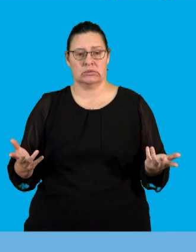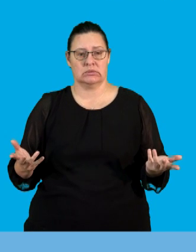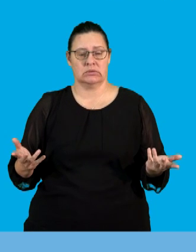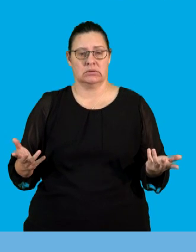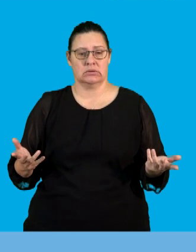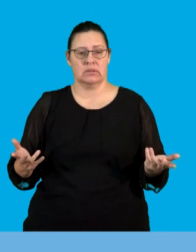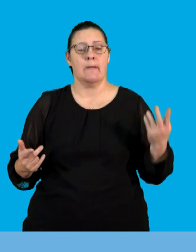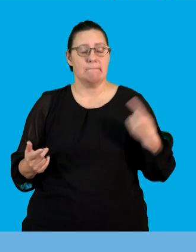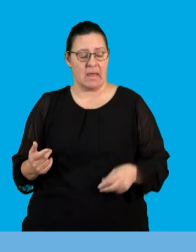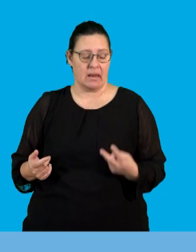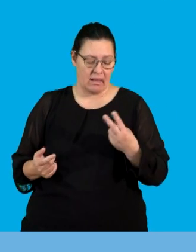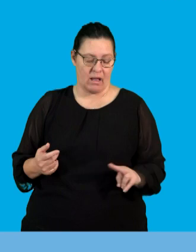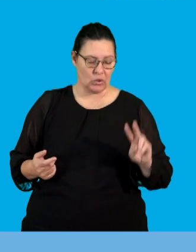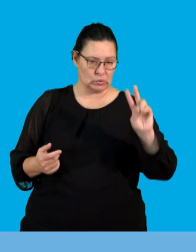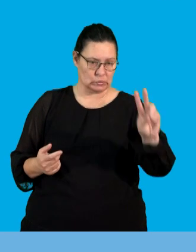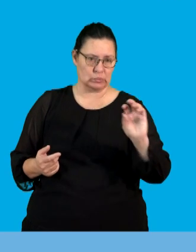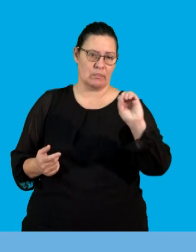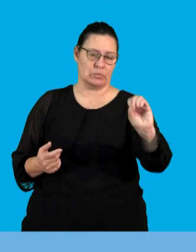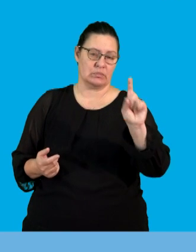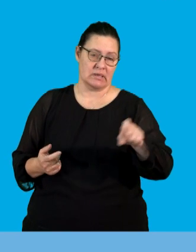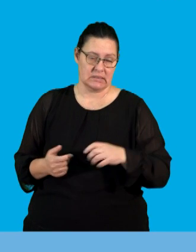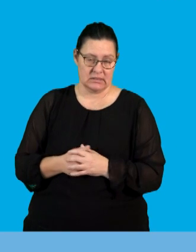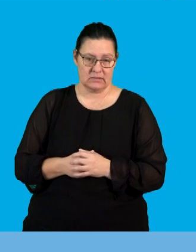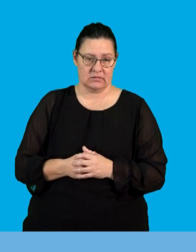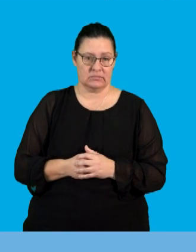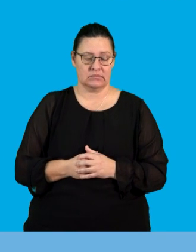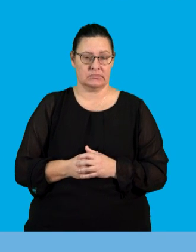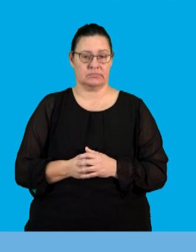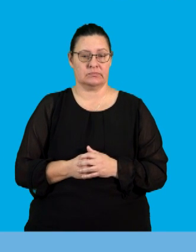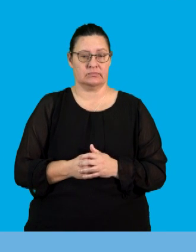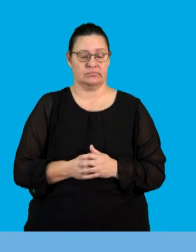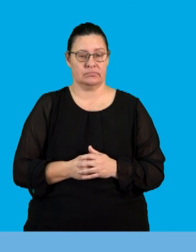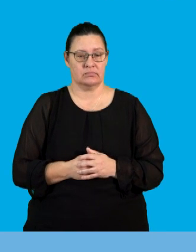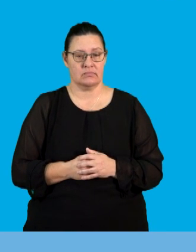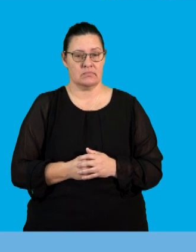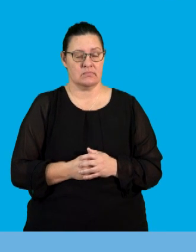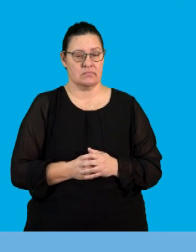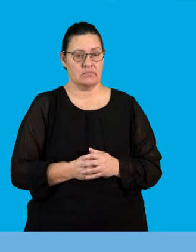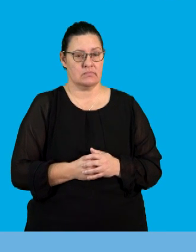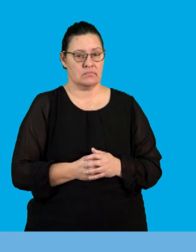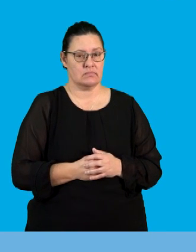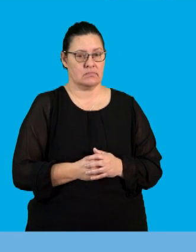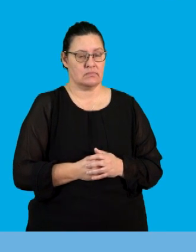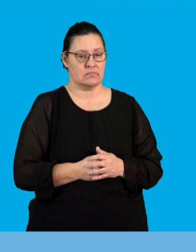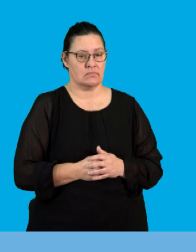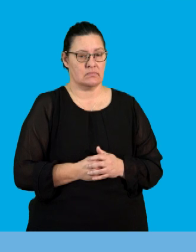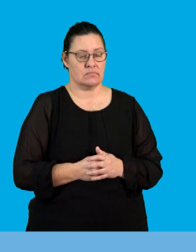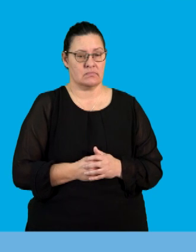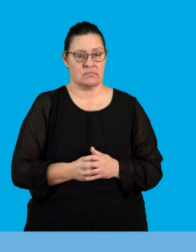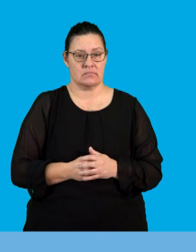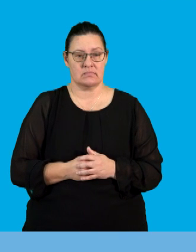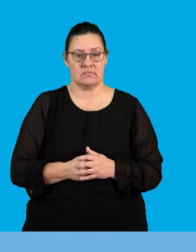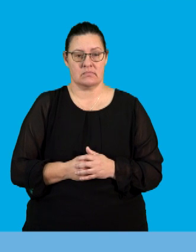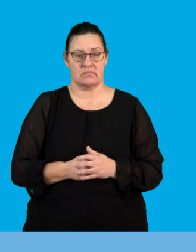another problem with the sodium, because now there's going to be 2 sodium atoms on the right hand side, but 1 sodium atom on the left hand side. So if